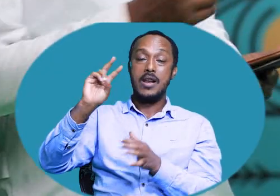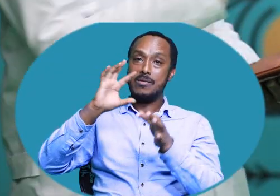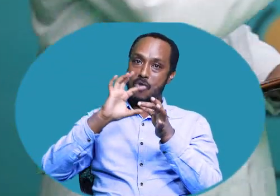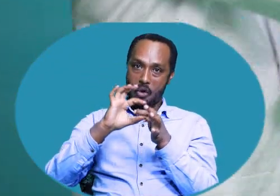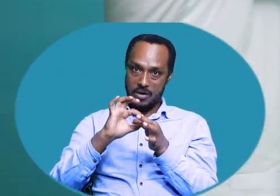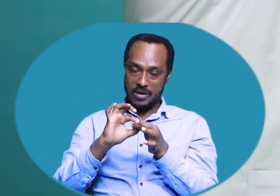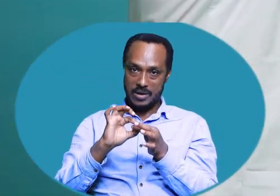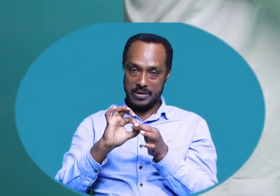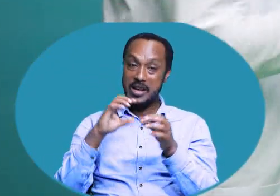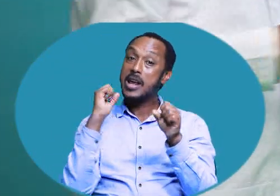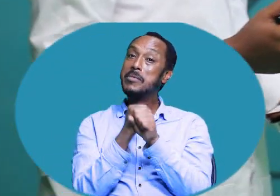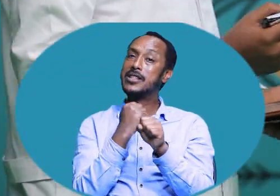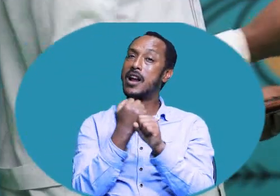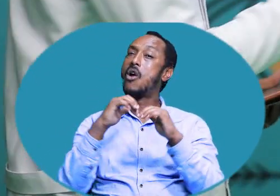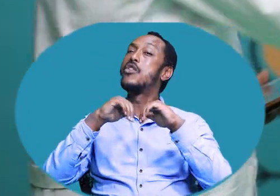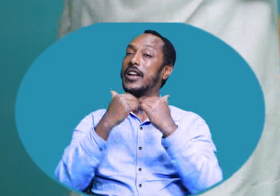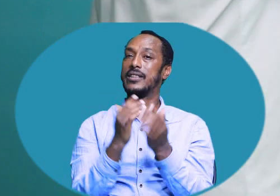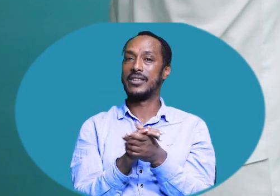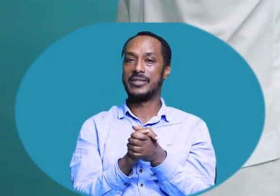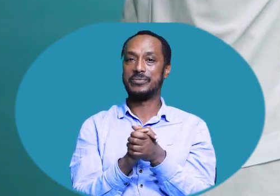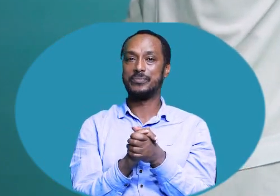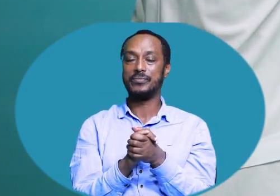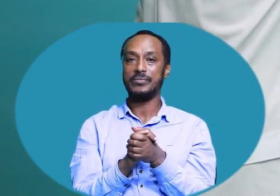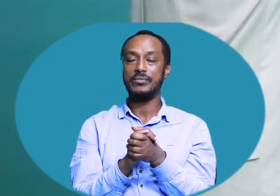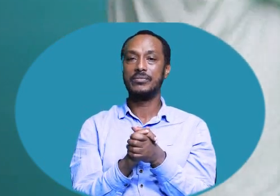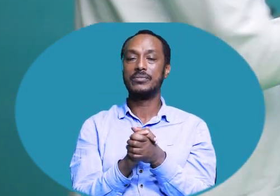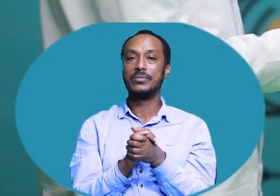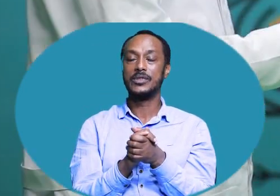Okay, covalent bonding is